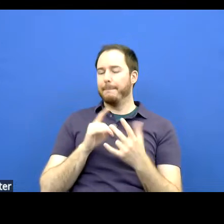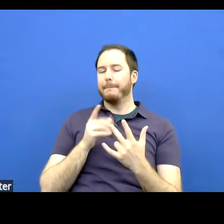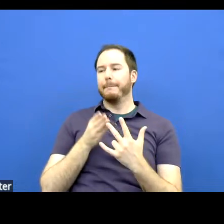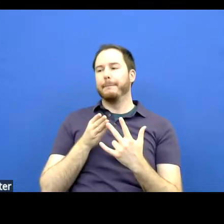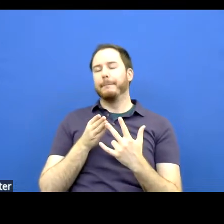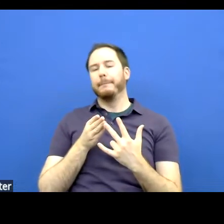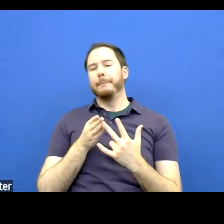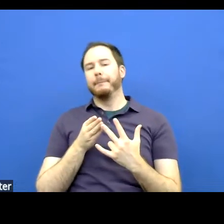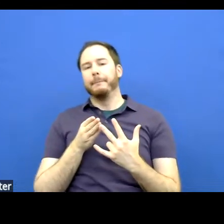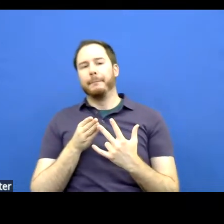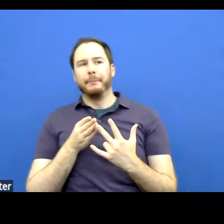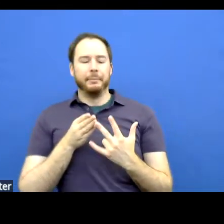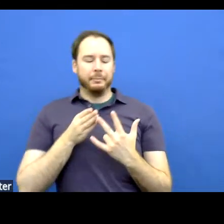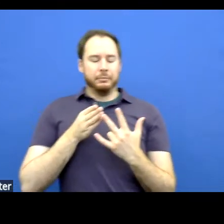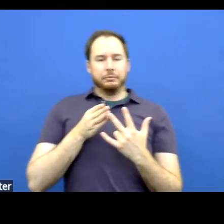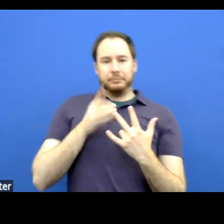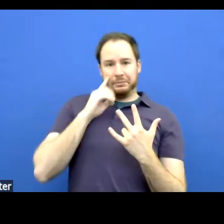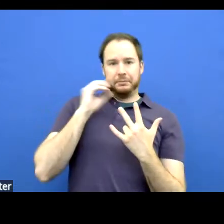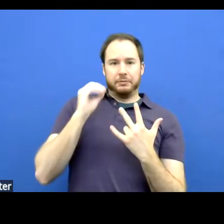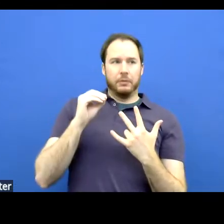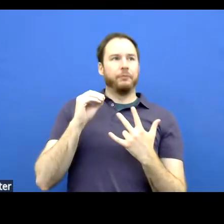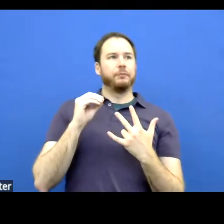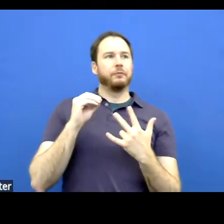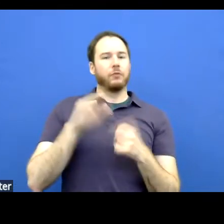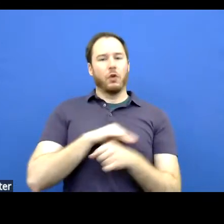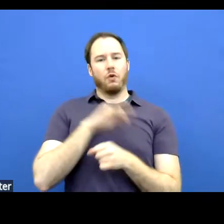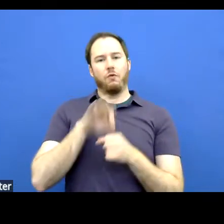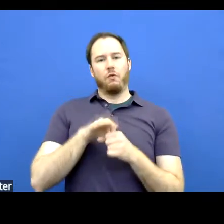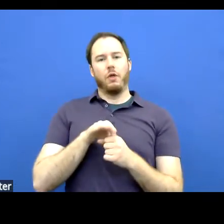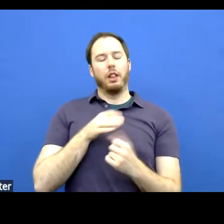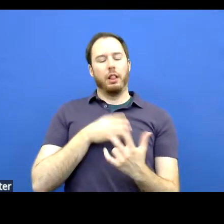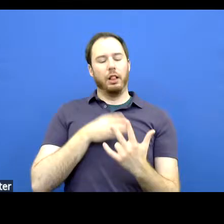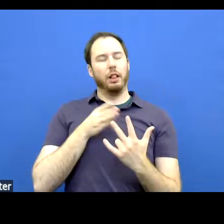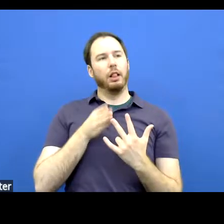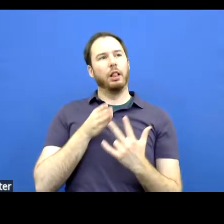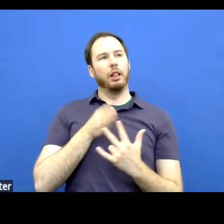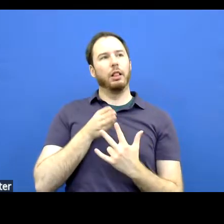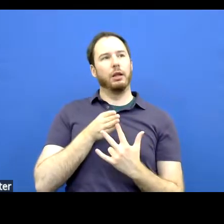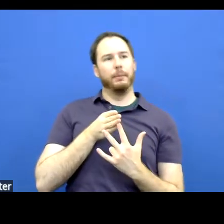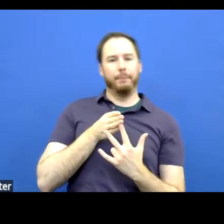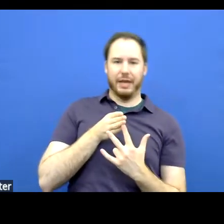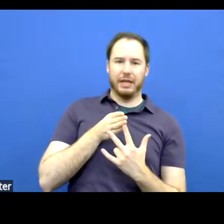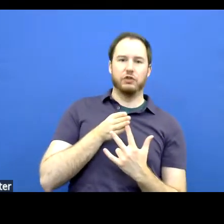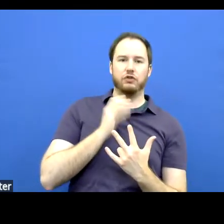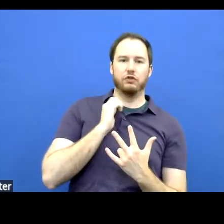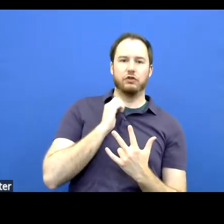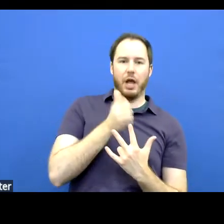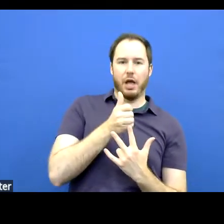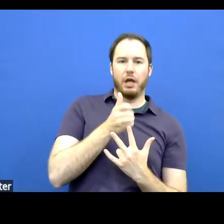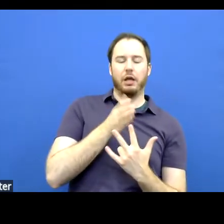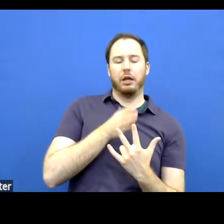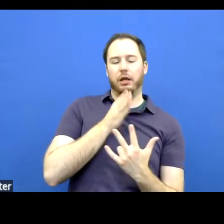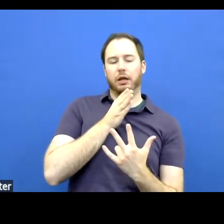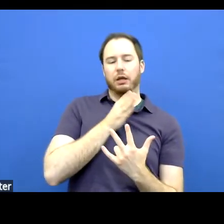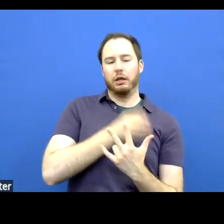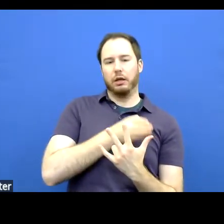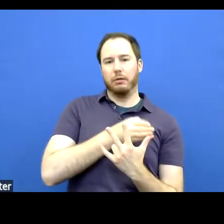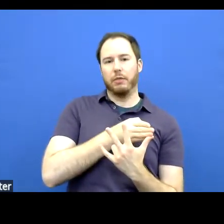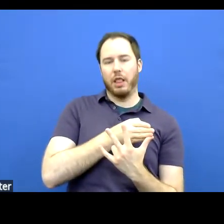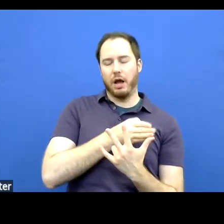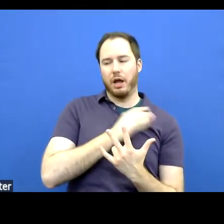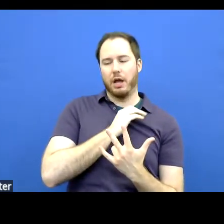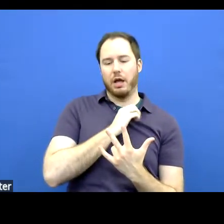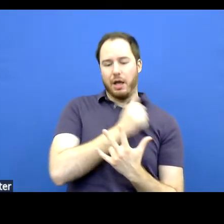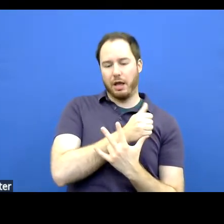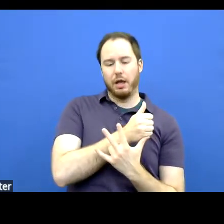comments? Hearing and seeing none, please call the roll. Councilmember Page, Aye. Councilmember